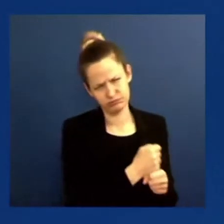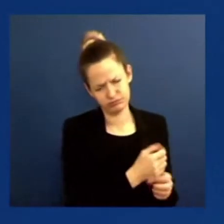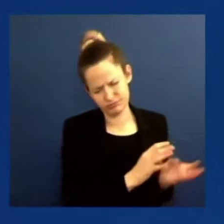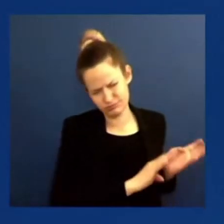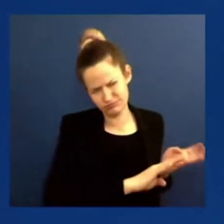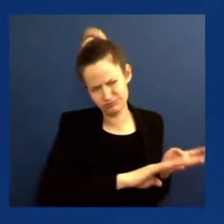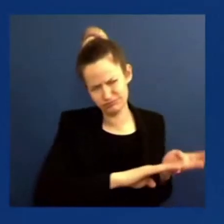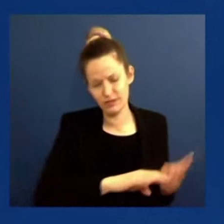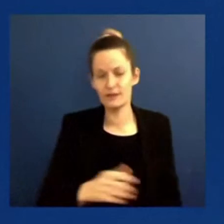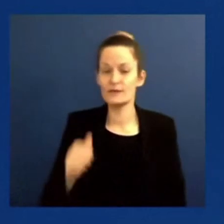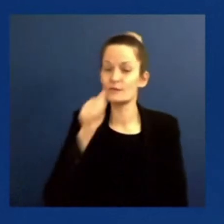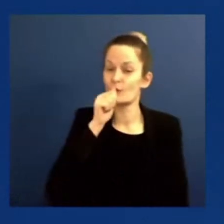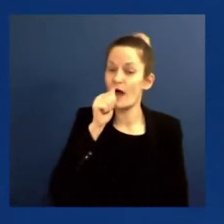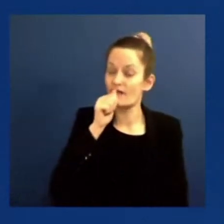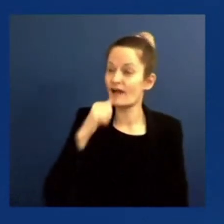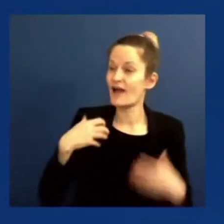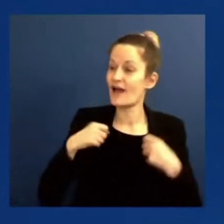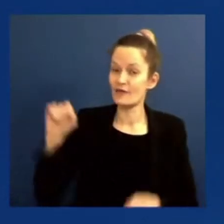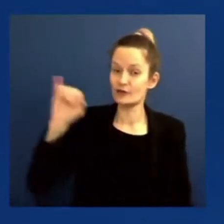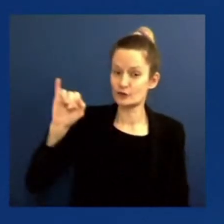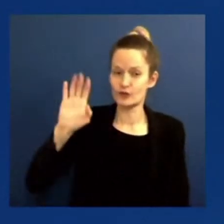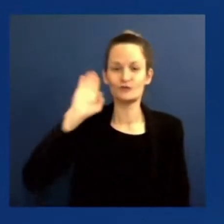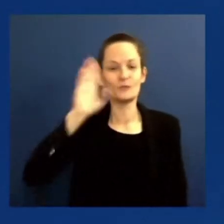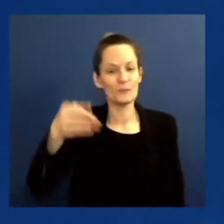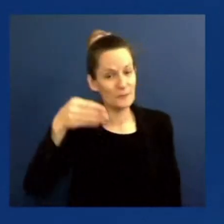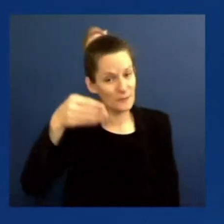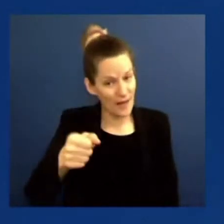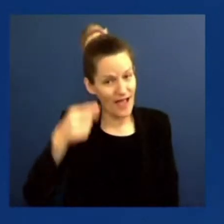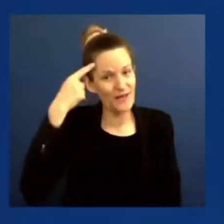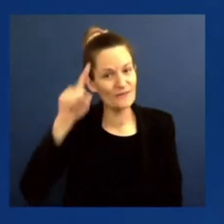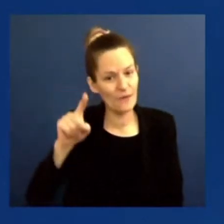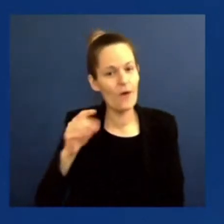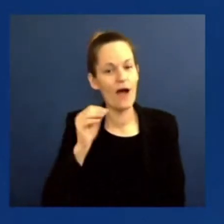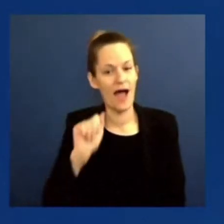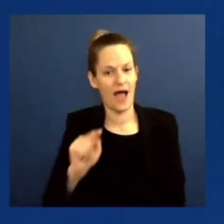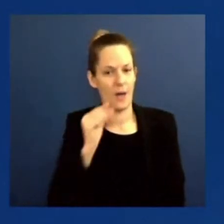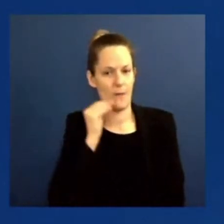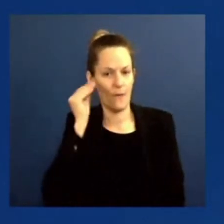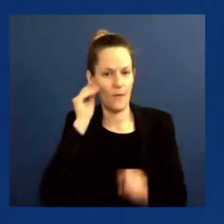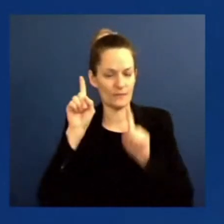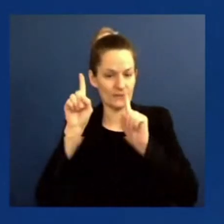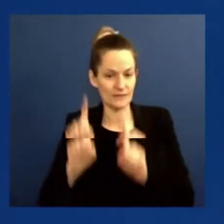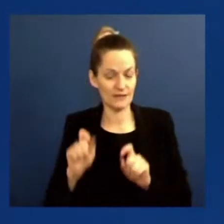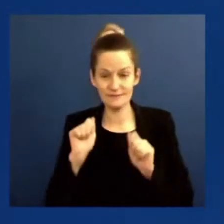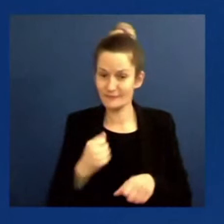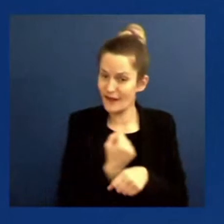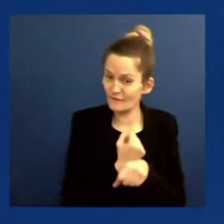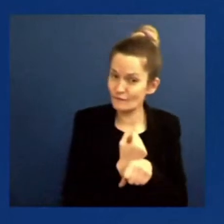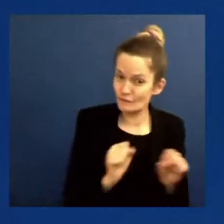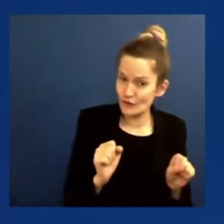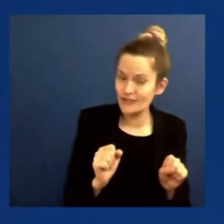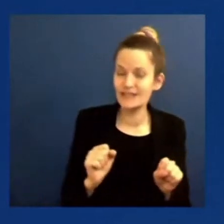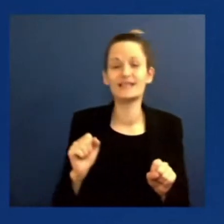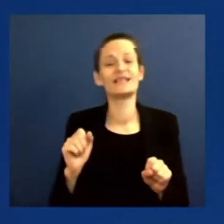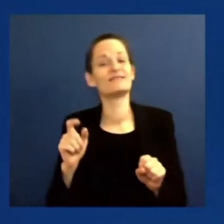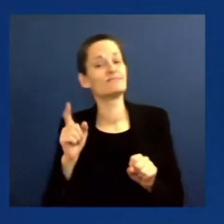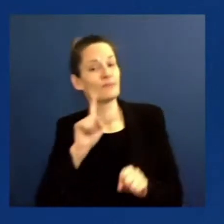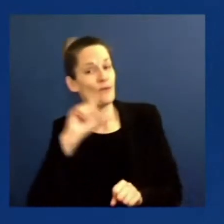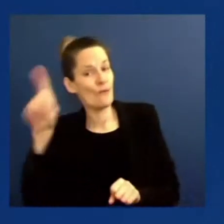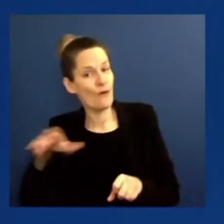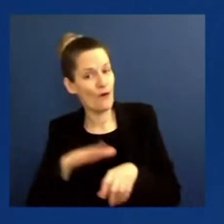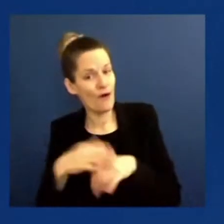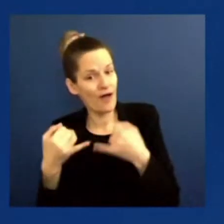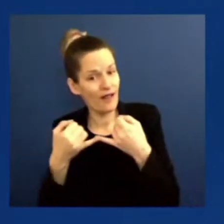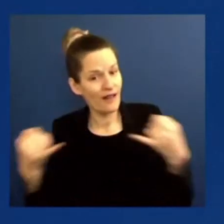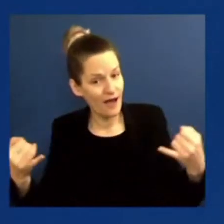And you can order at-home tests to be delivered to your home for free. On treatments, we've